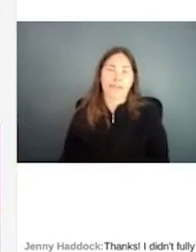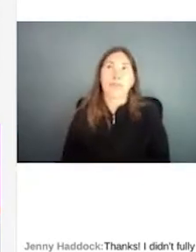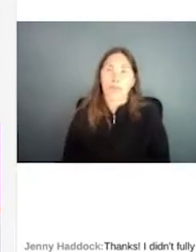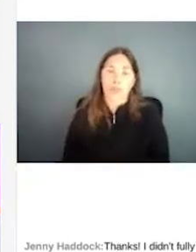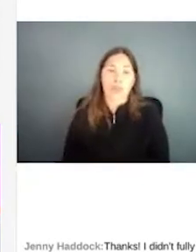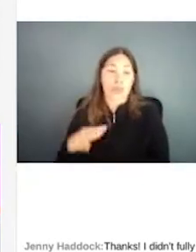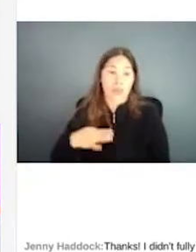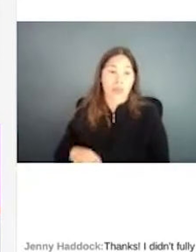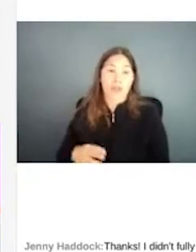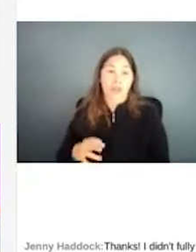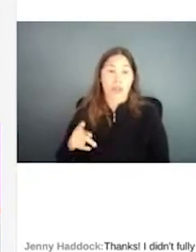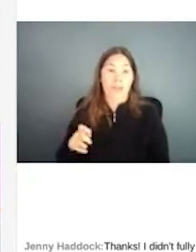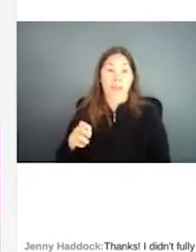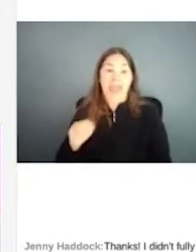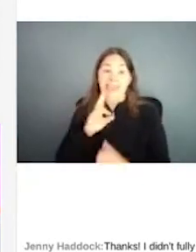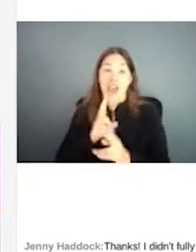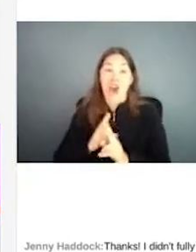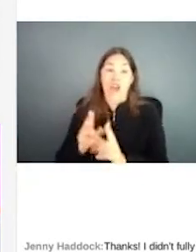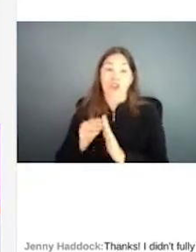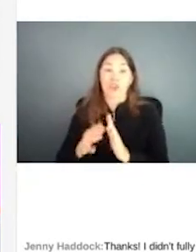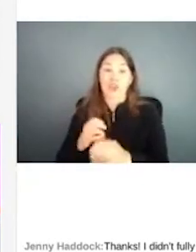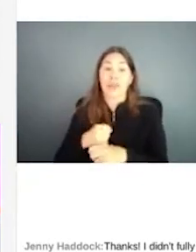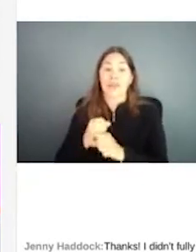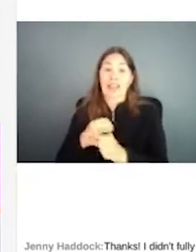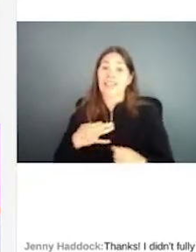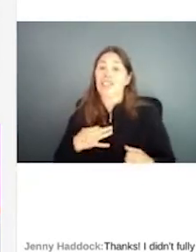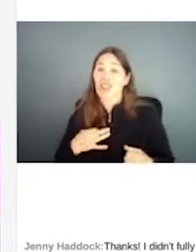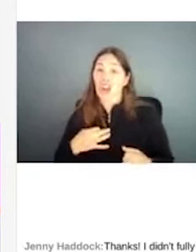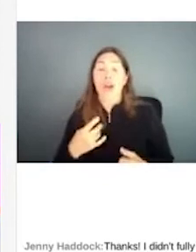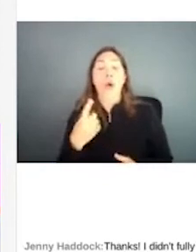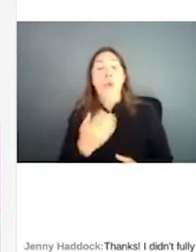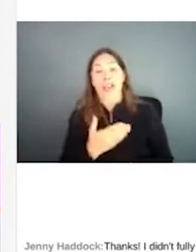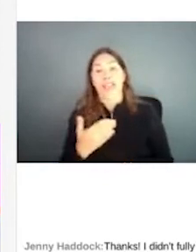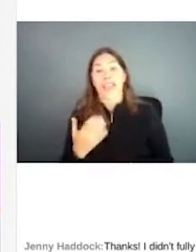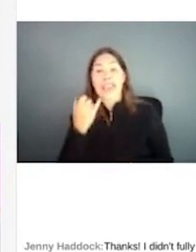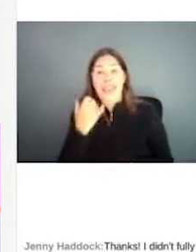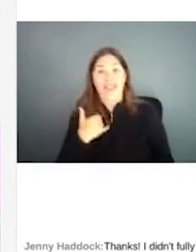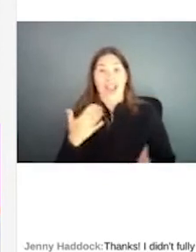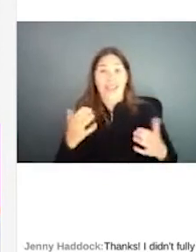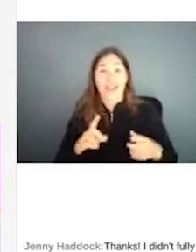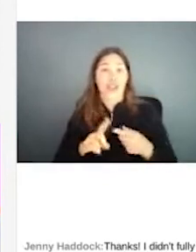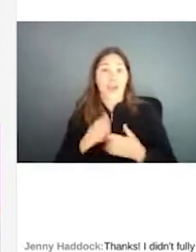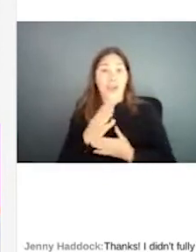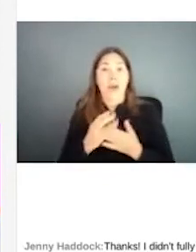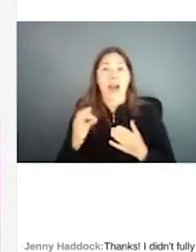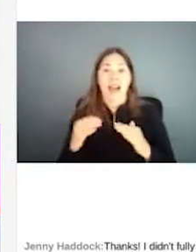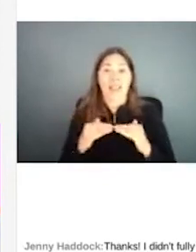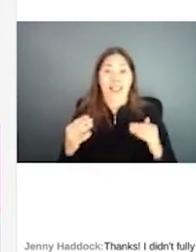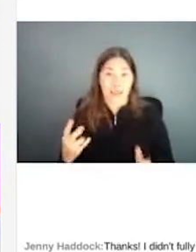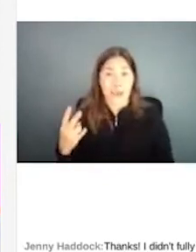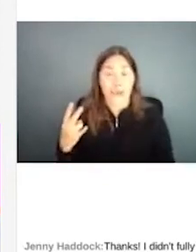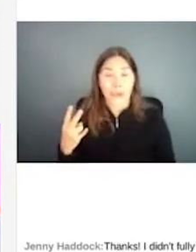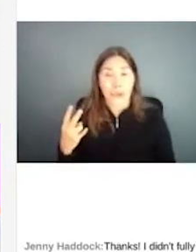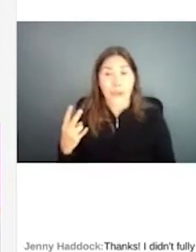Pam's bringing up the honor students get to make shirts. One of the things I would, if I get a chance to be a part of the level 2